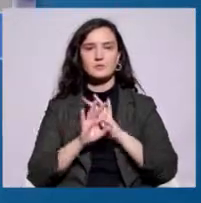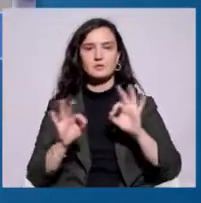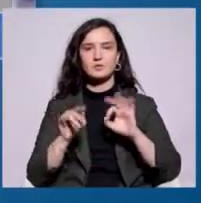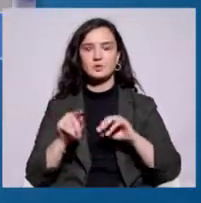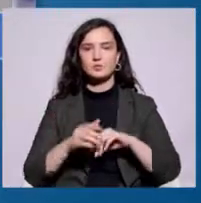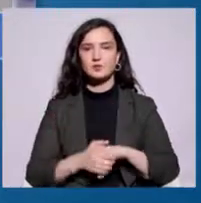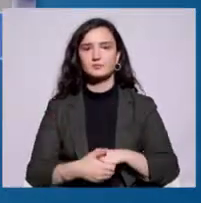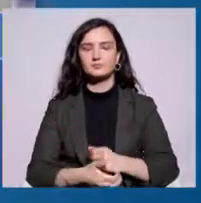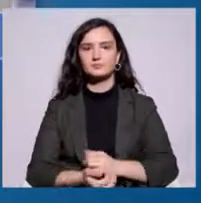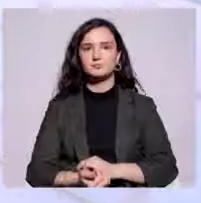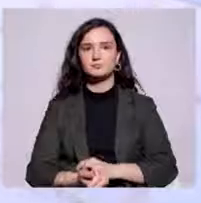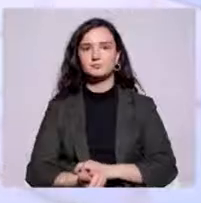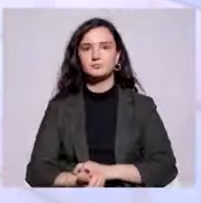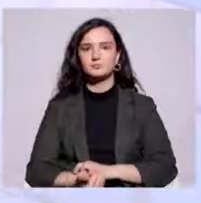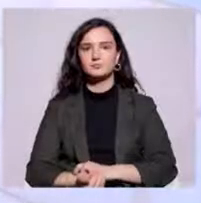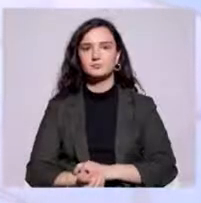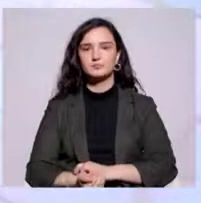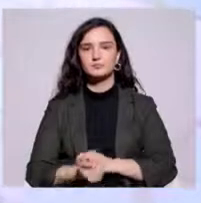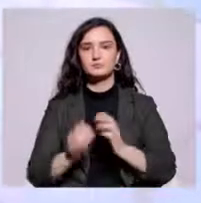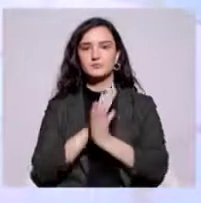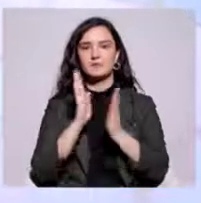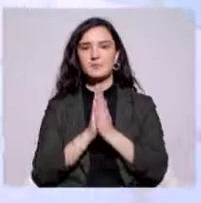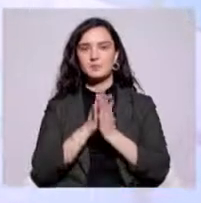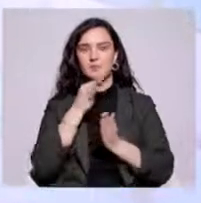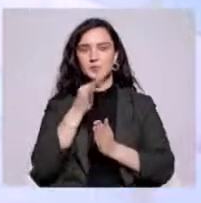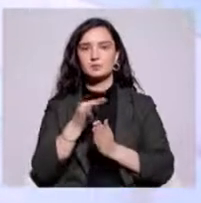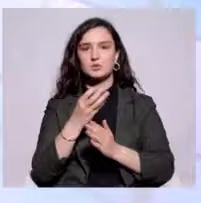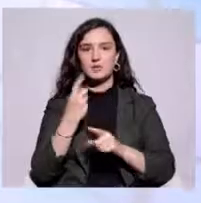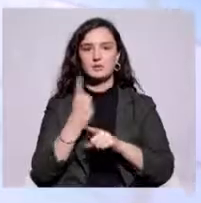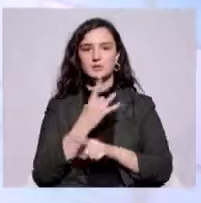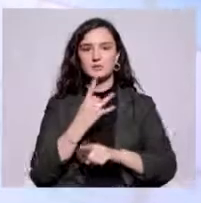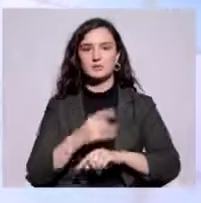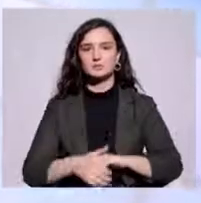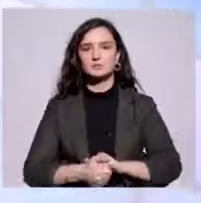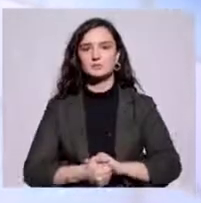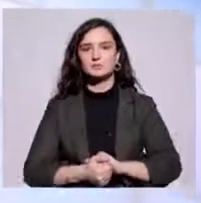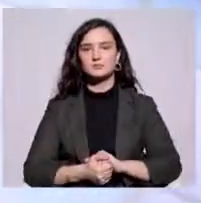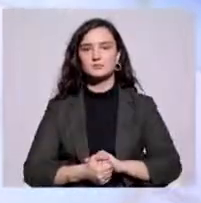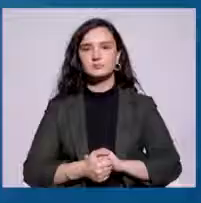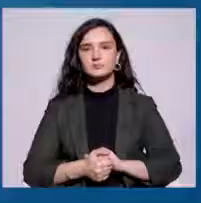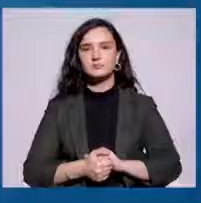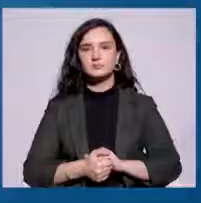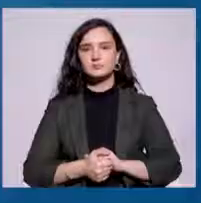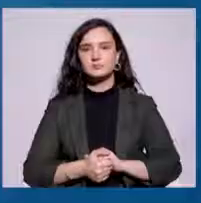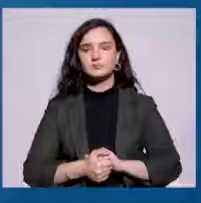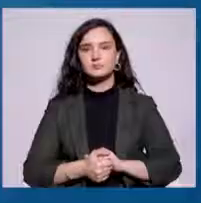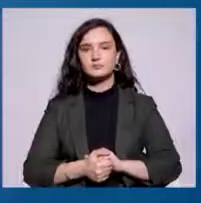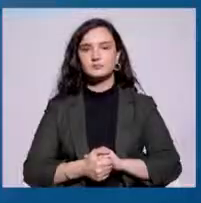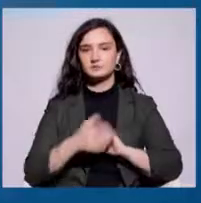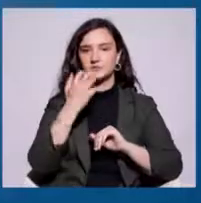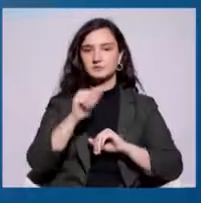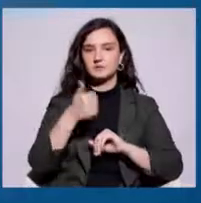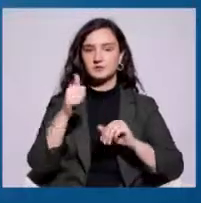Fantastic. Now let's go over all of the answers one more time. So the first picture